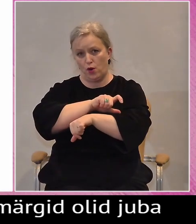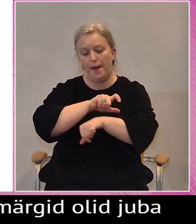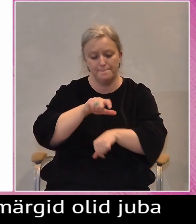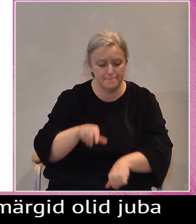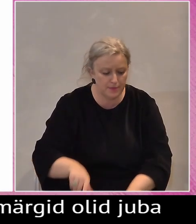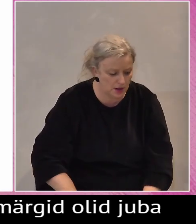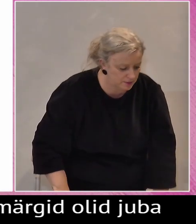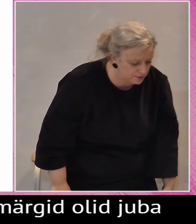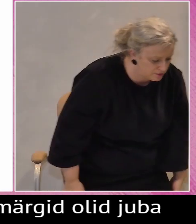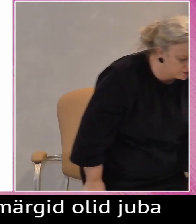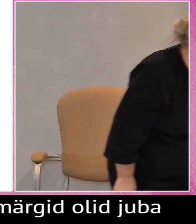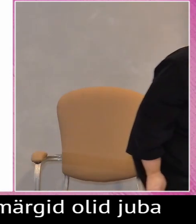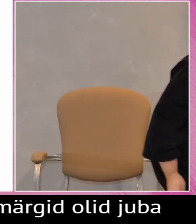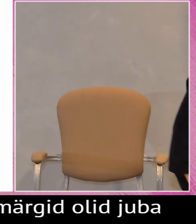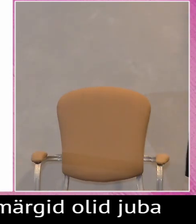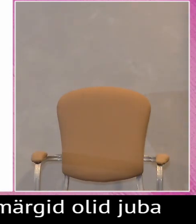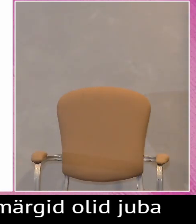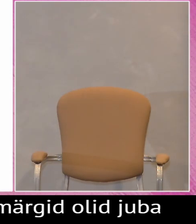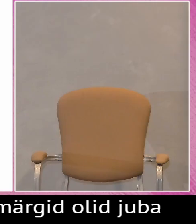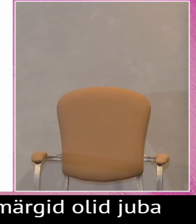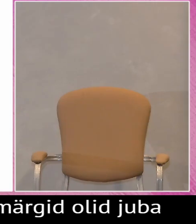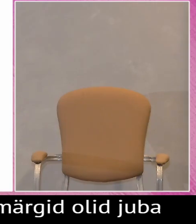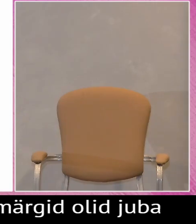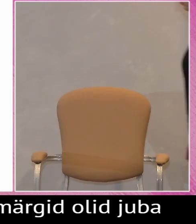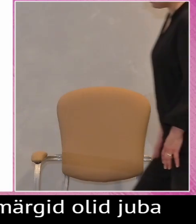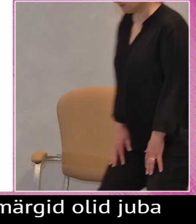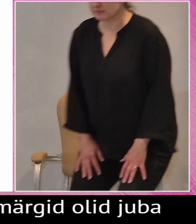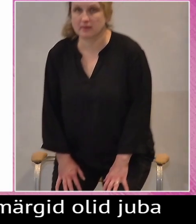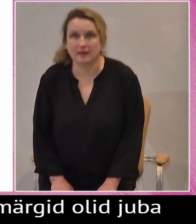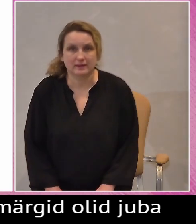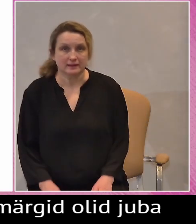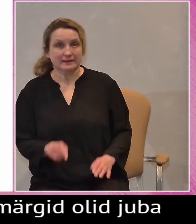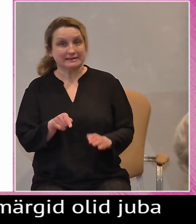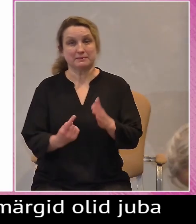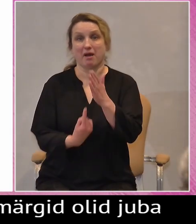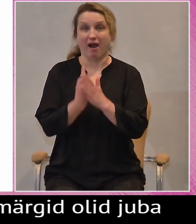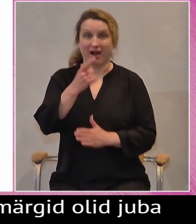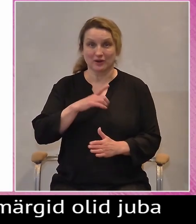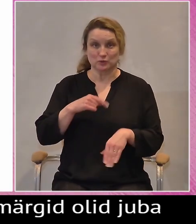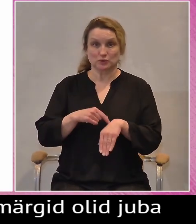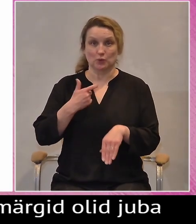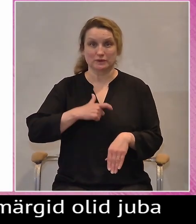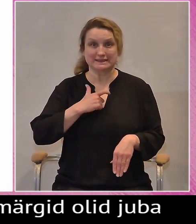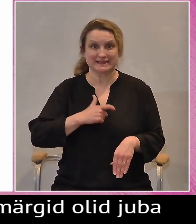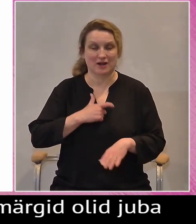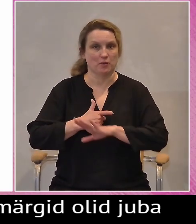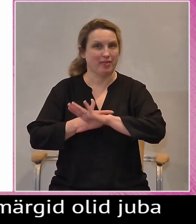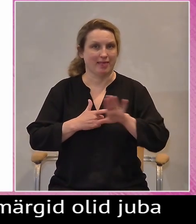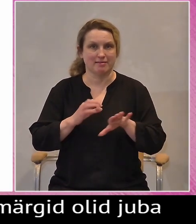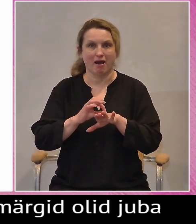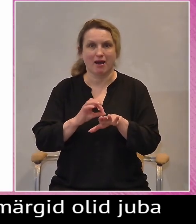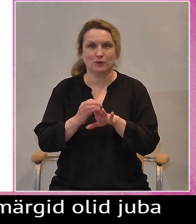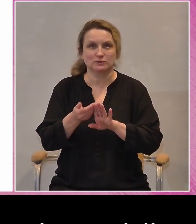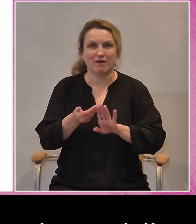I had characteristics of ADHD. What were considered